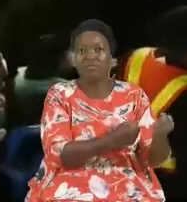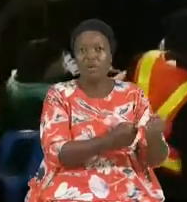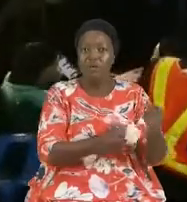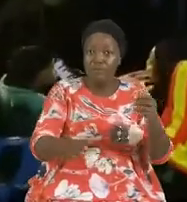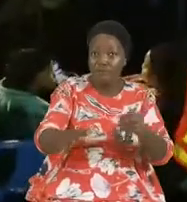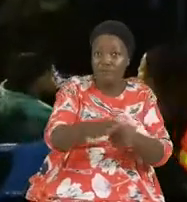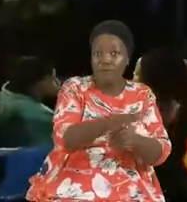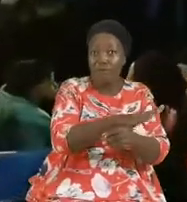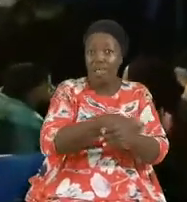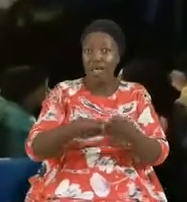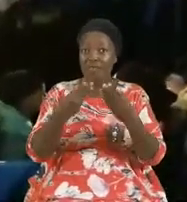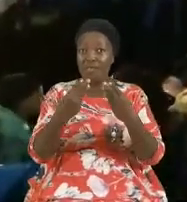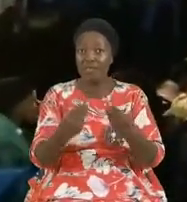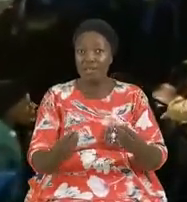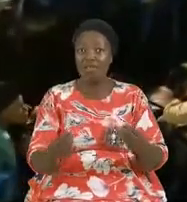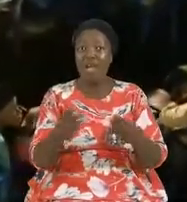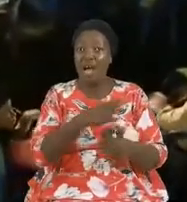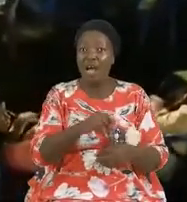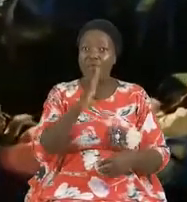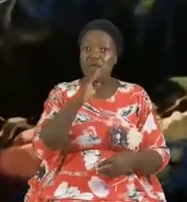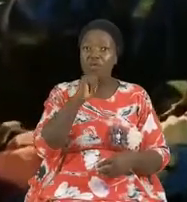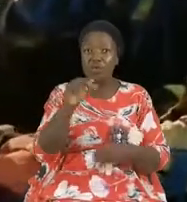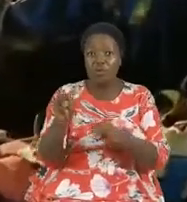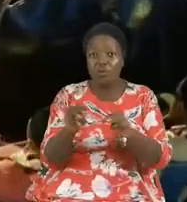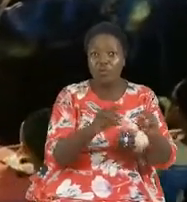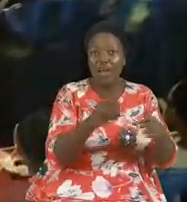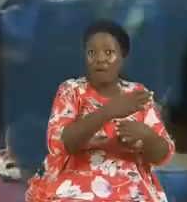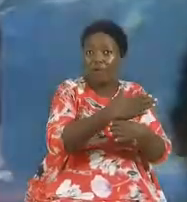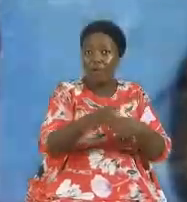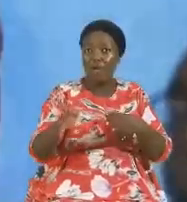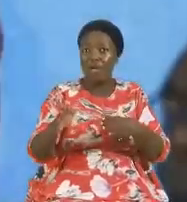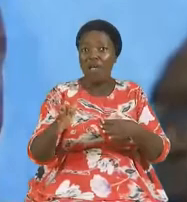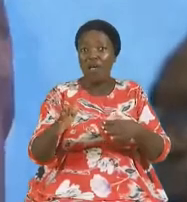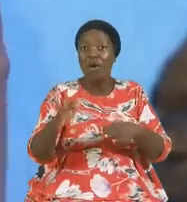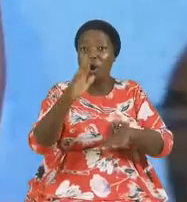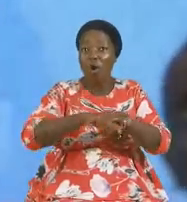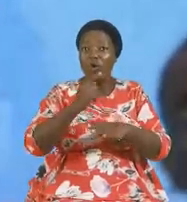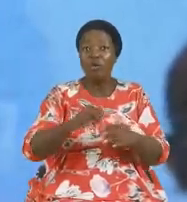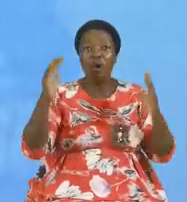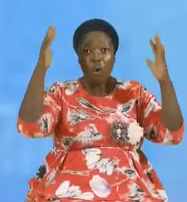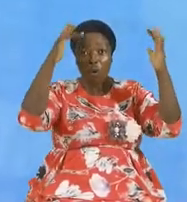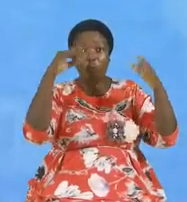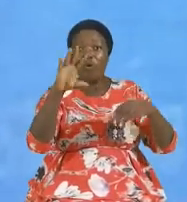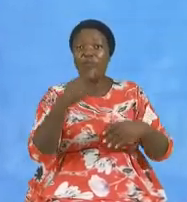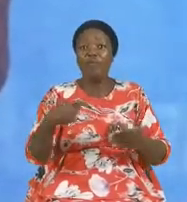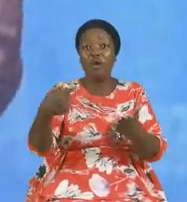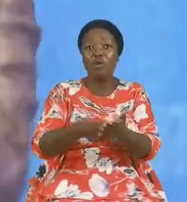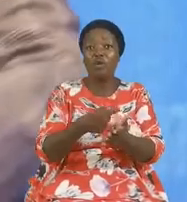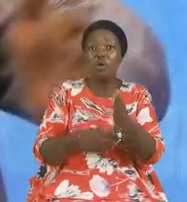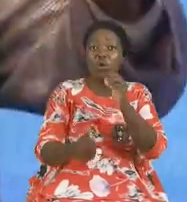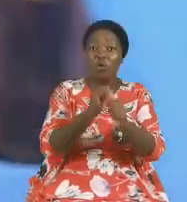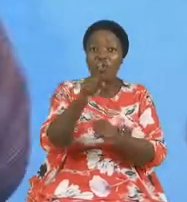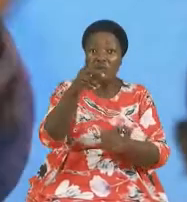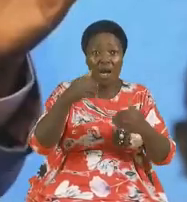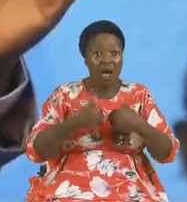If ye continue in the faith, grounded and settled, and be not moved away from